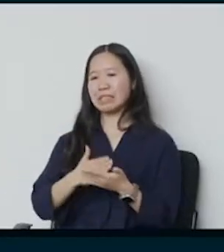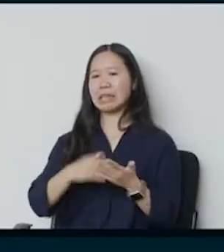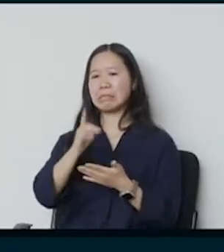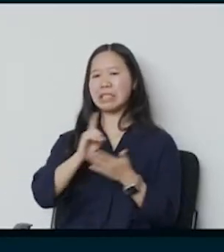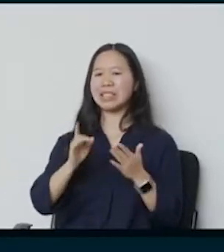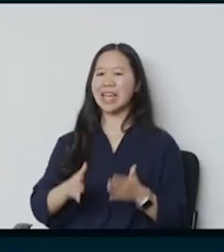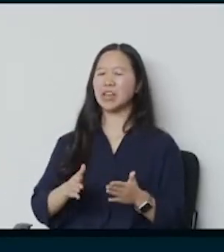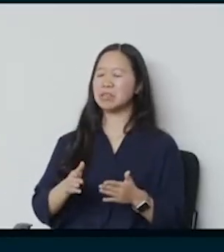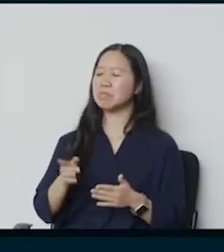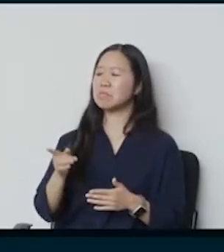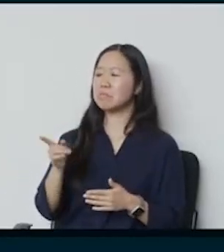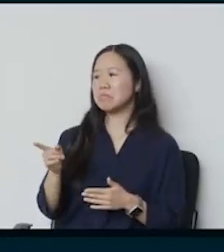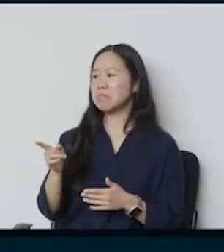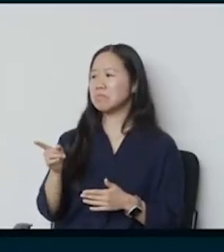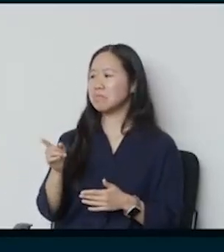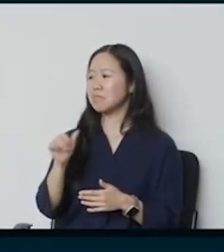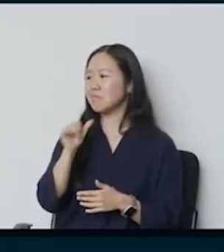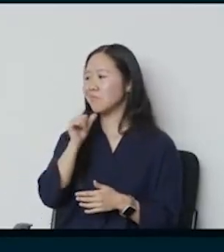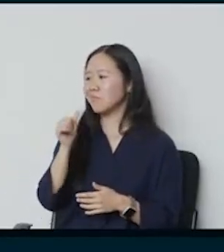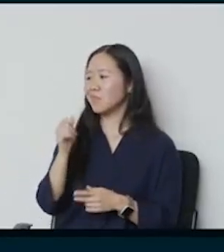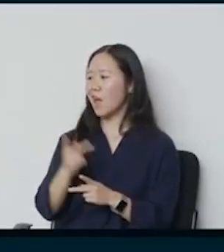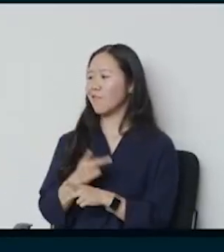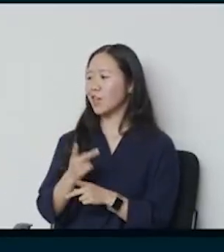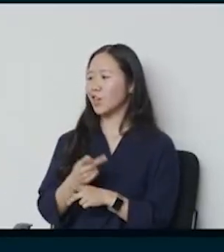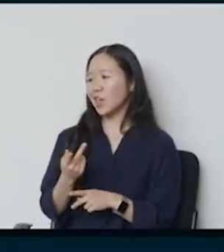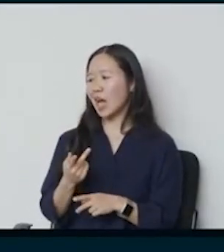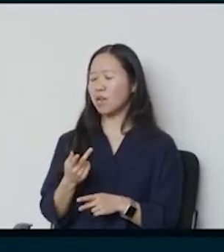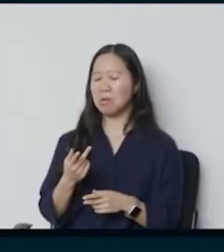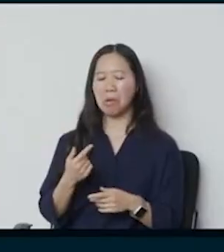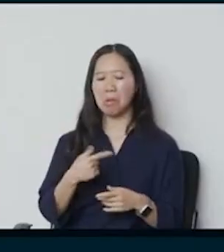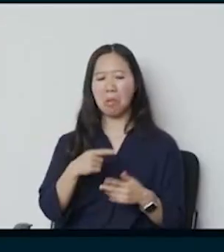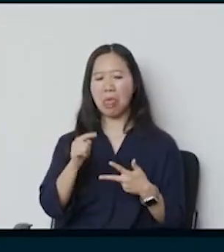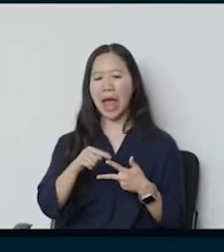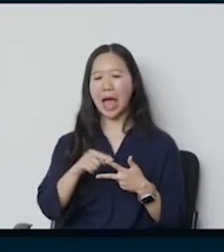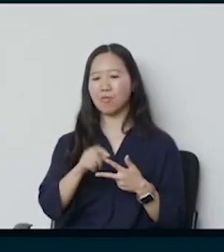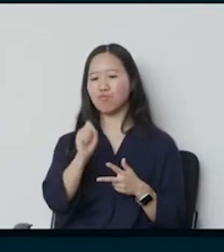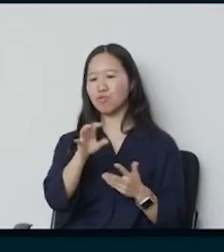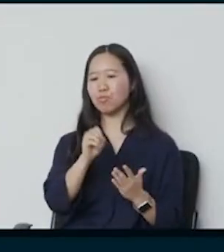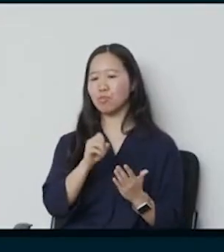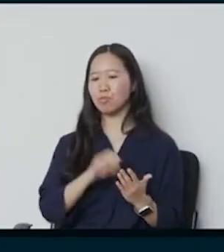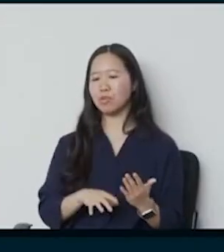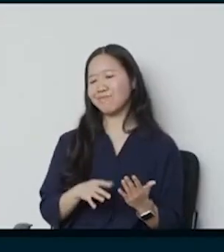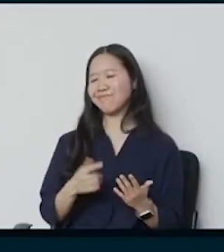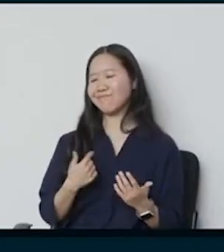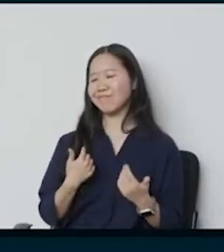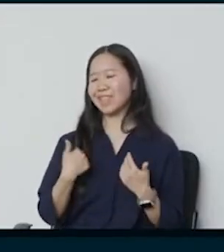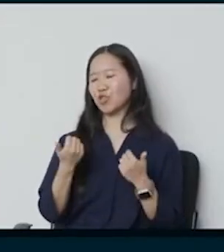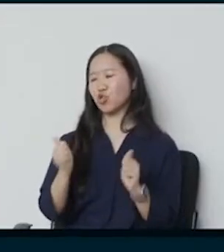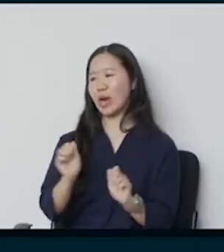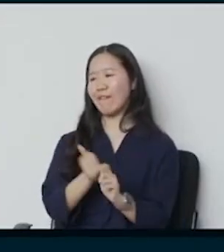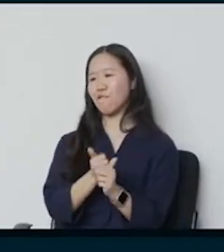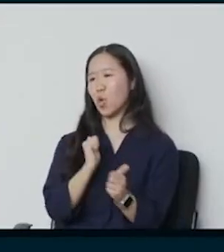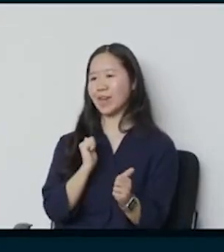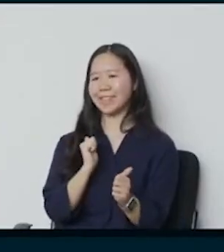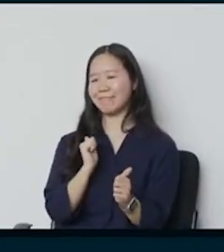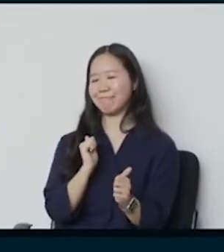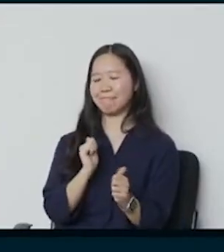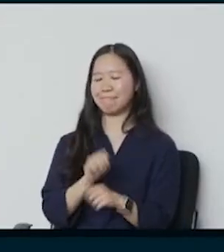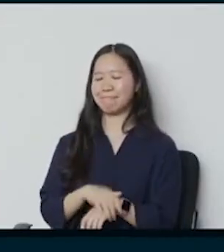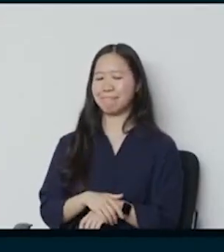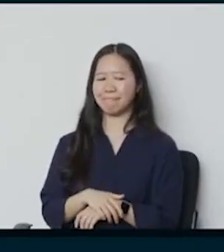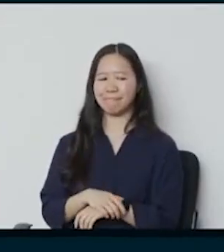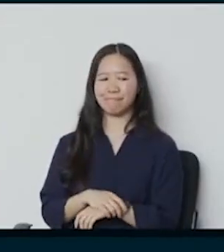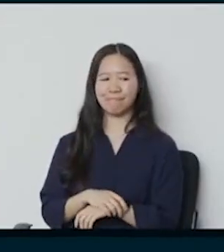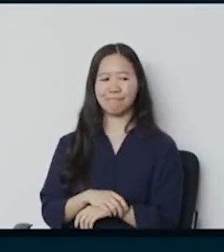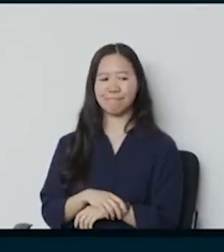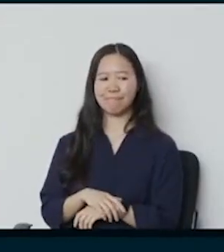aren't figuring it out. Throw a bunch of question marks with tooltips in there. I try to avoid tooltips when I can. Dialogues is another big one that